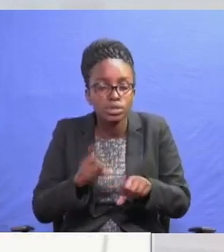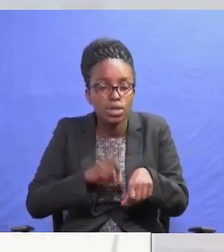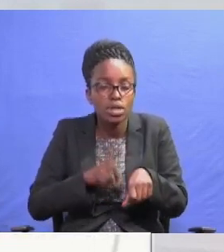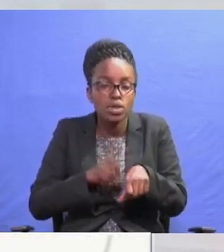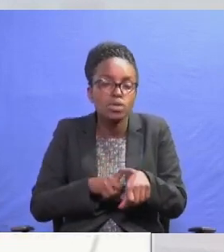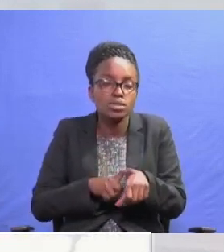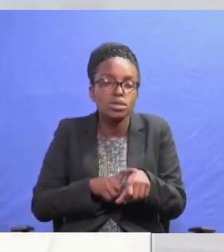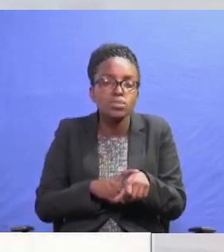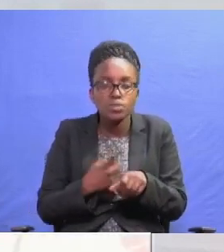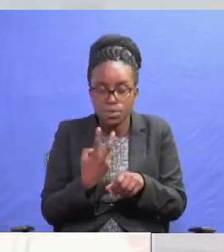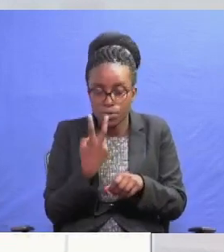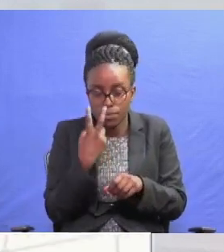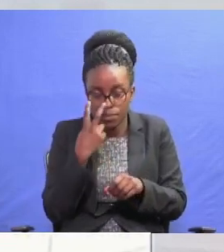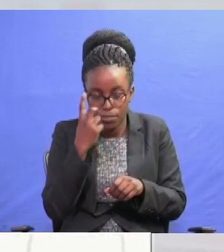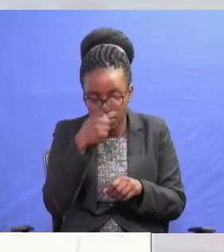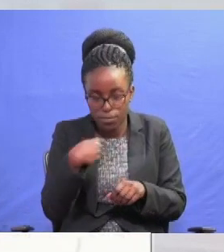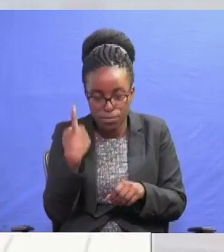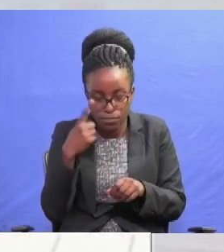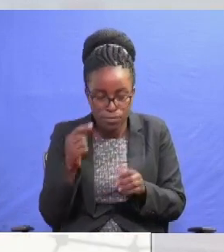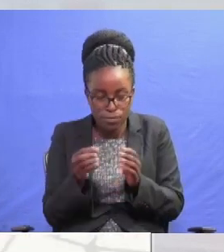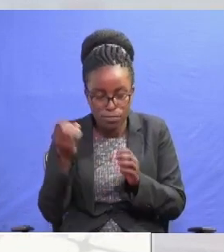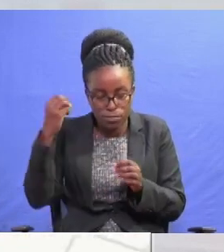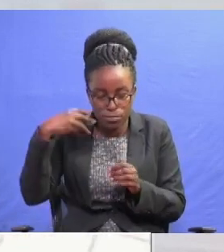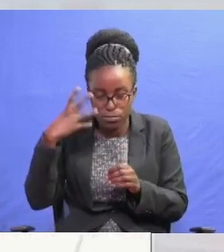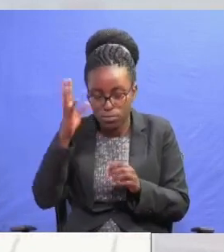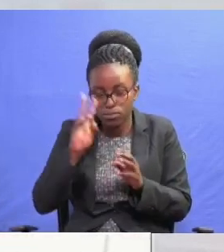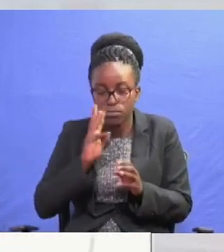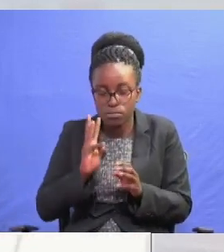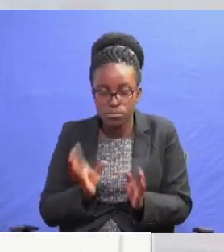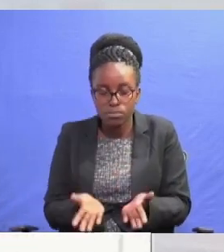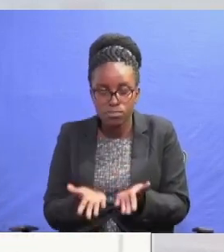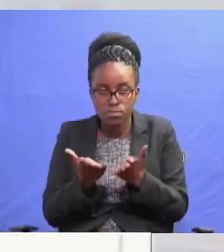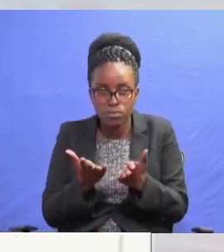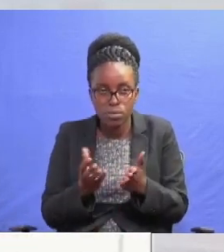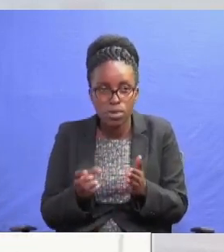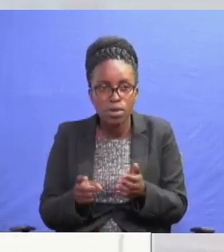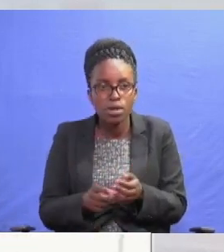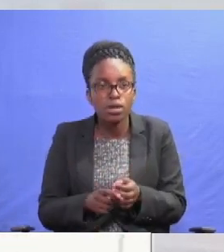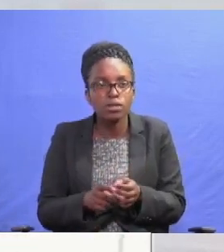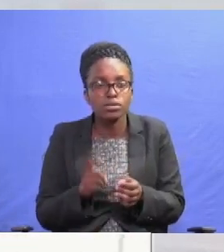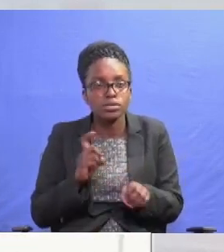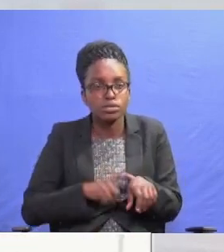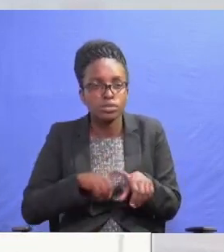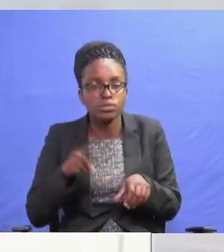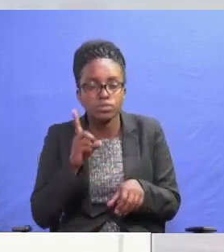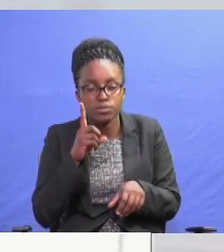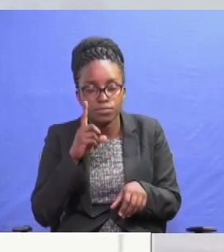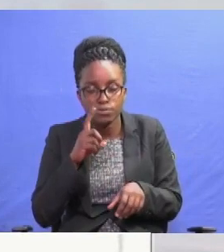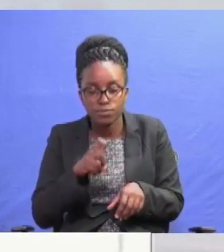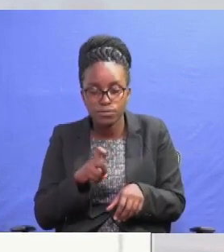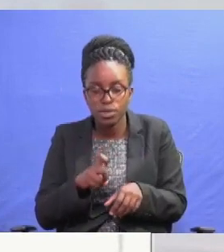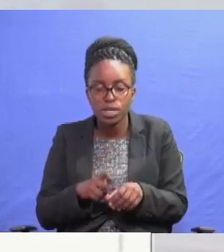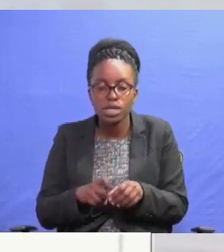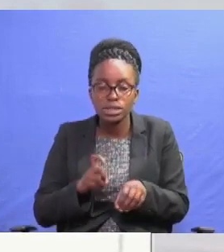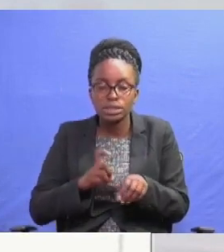facing floods. And of course, Prof, even as you end up this discussion, now we have highlighted the issues